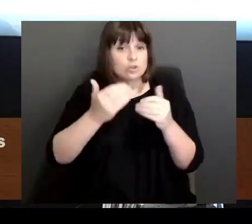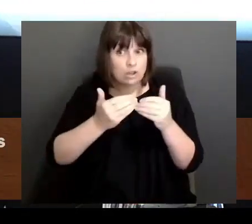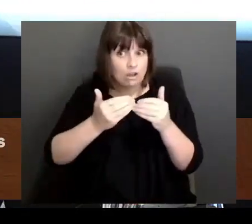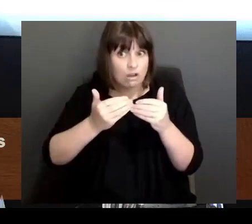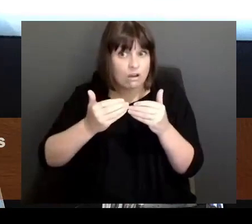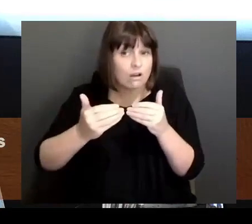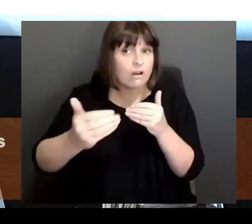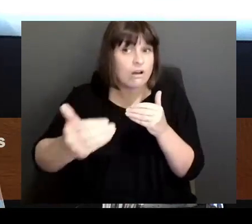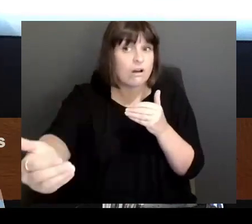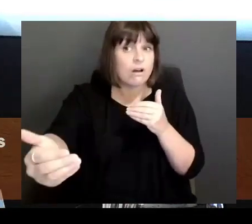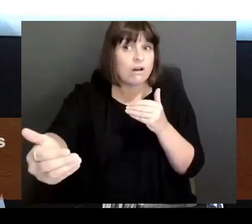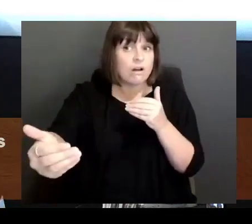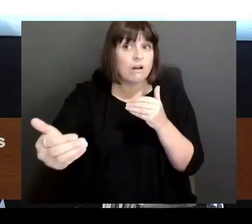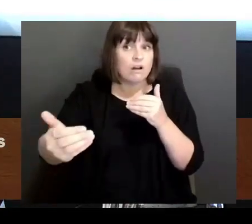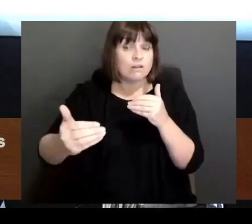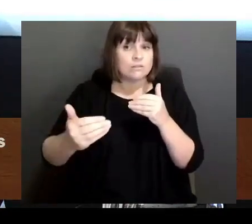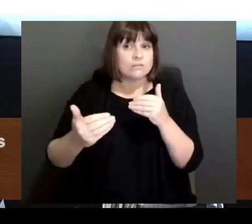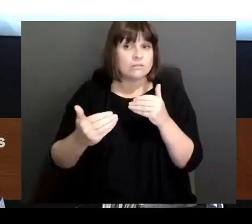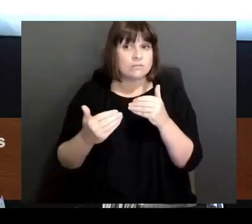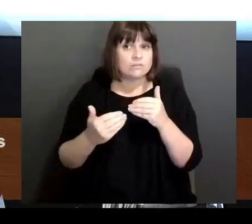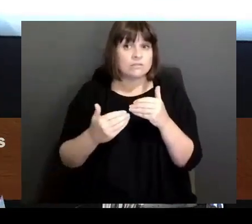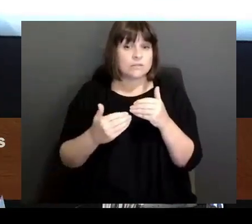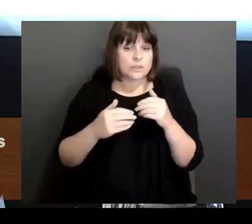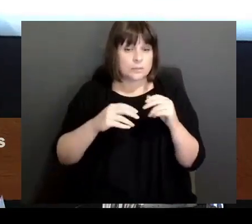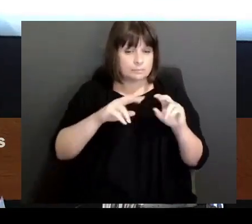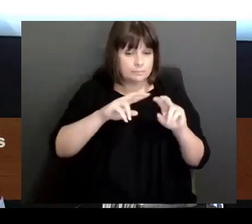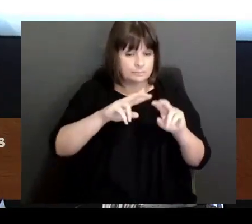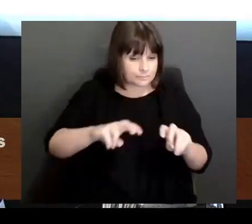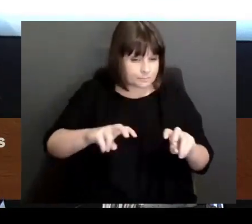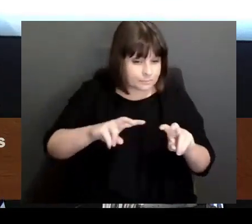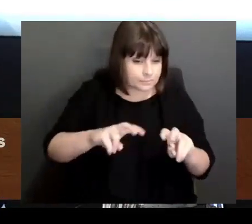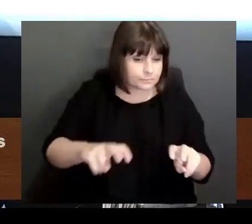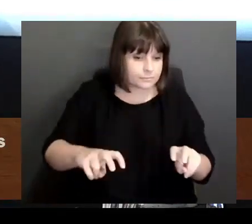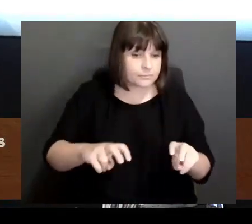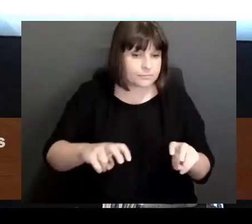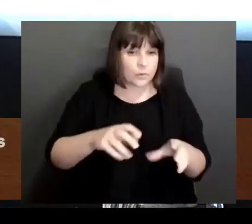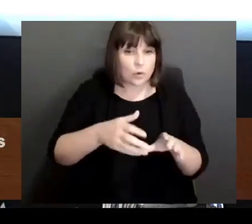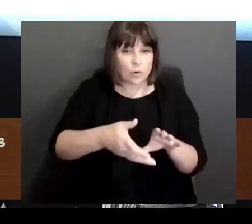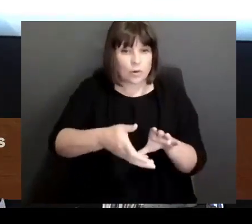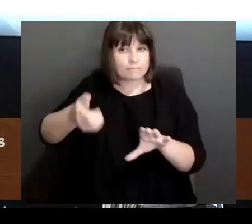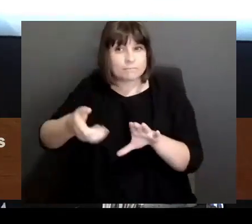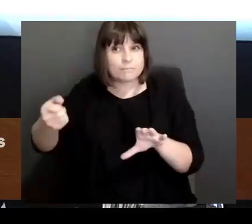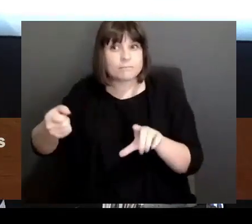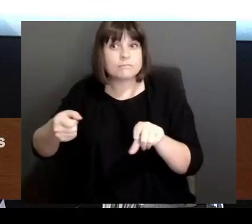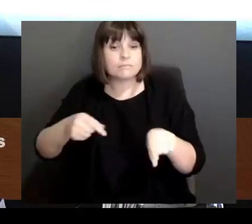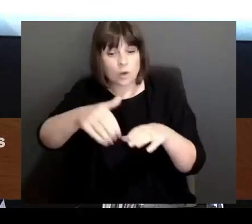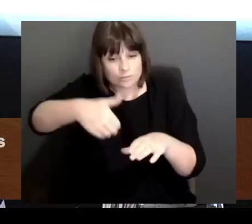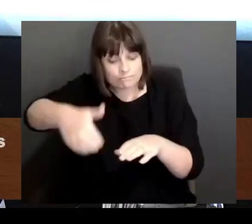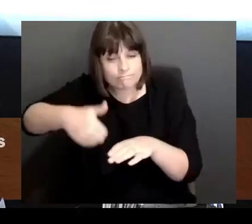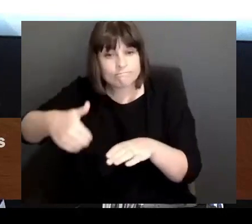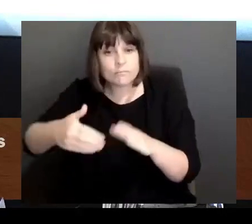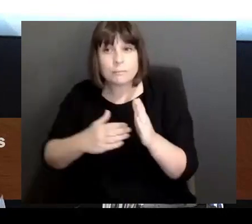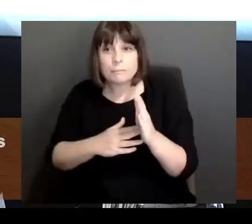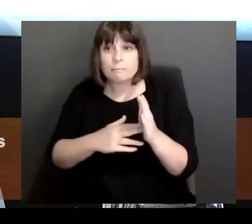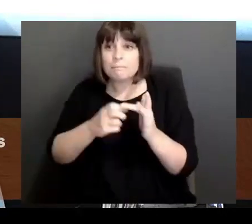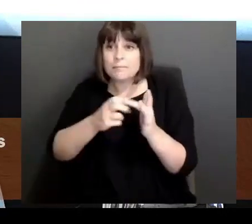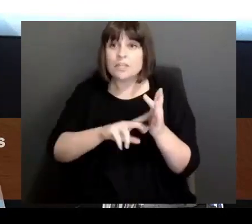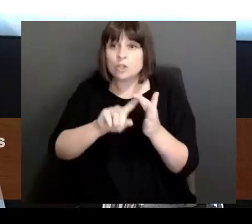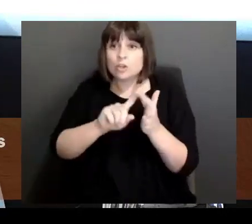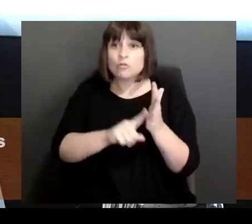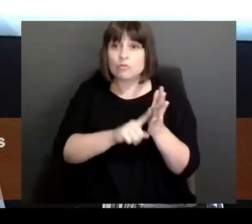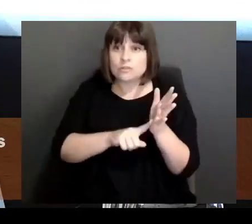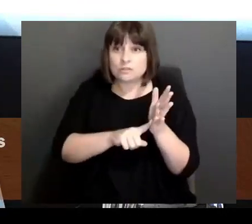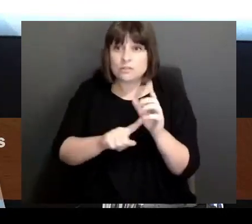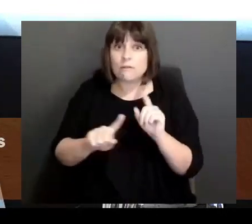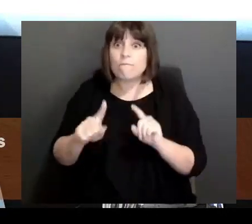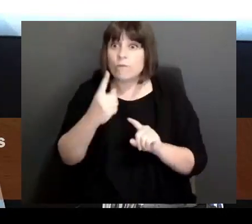exploration and extraction of minerals so that there is an absolute, well, firstly, that there is meaningful